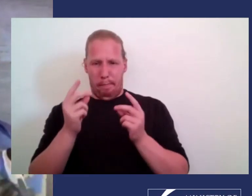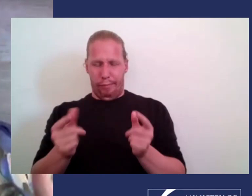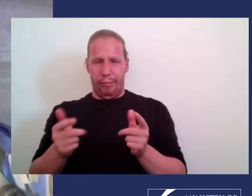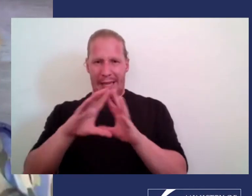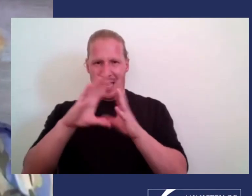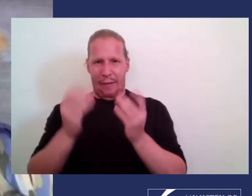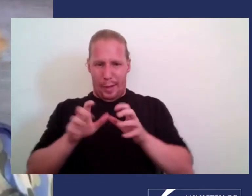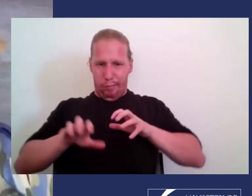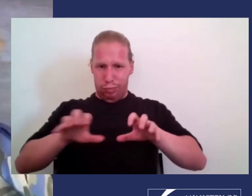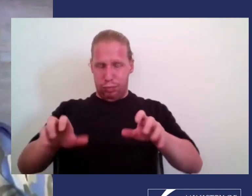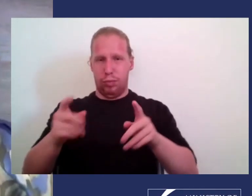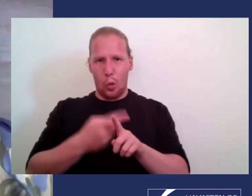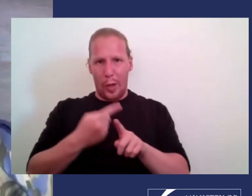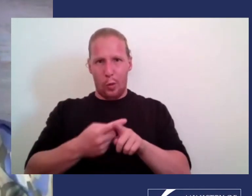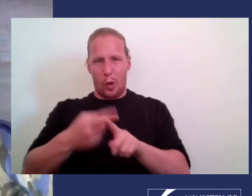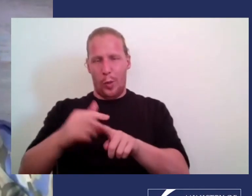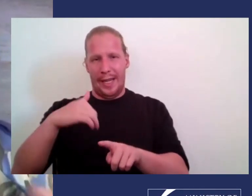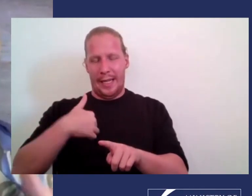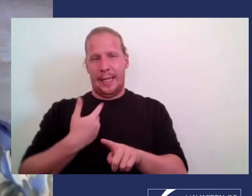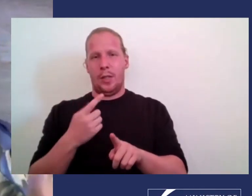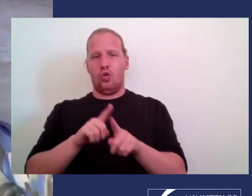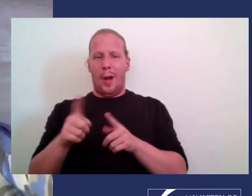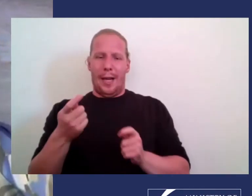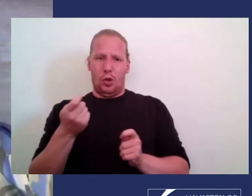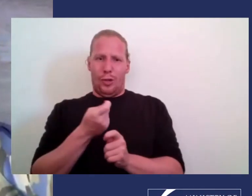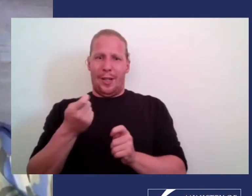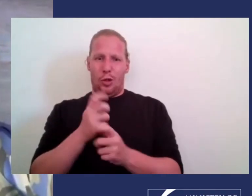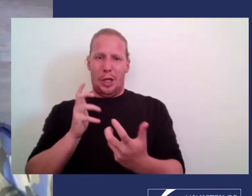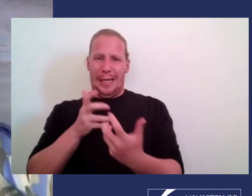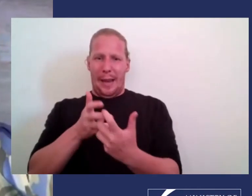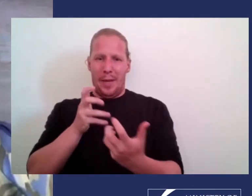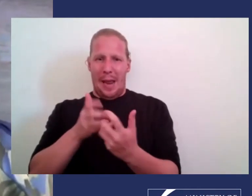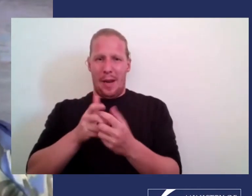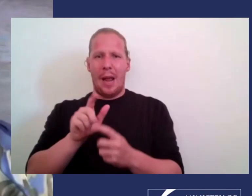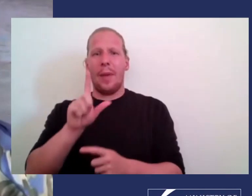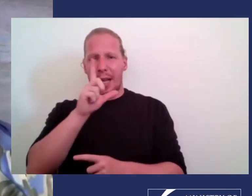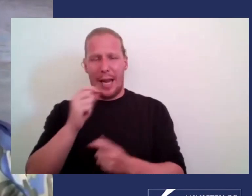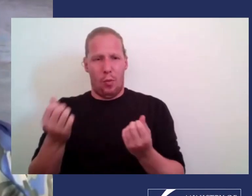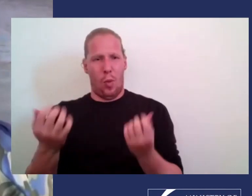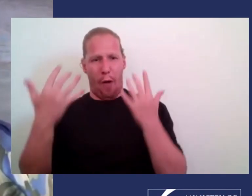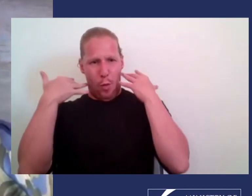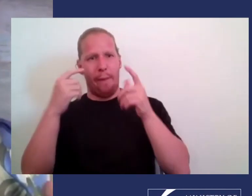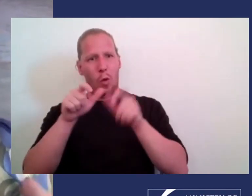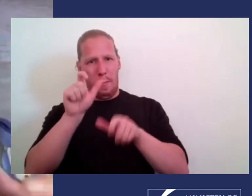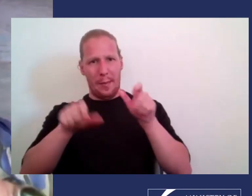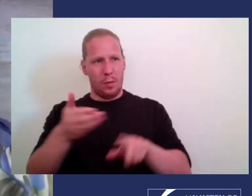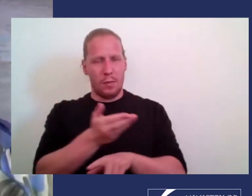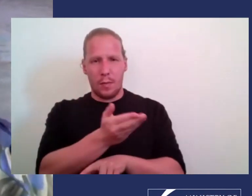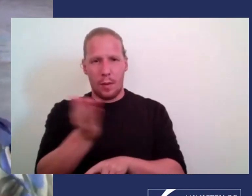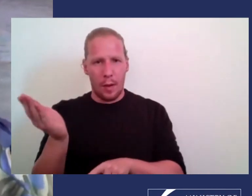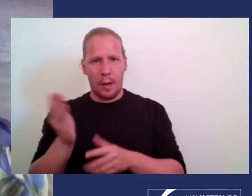changes that we've had to try to adapt to has been overwhelming for people. So I